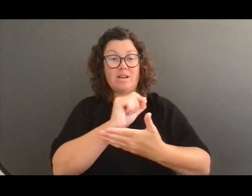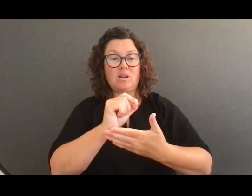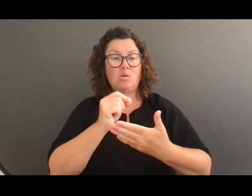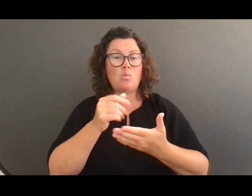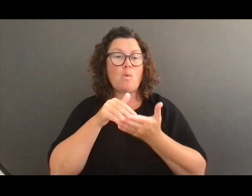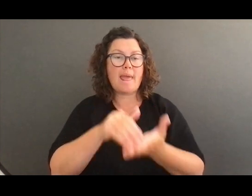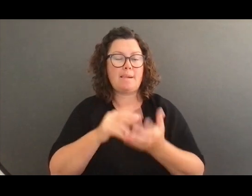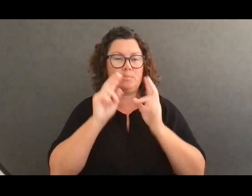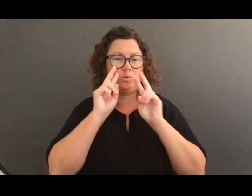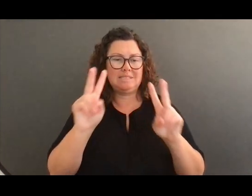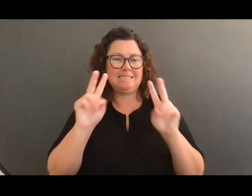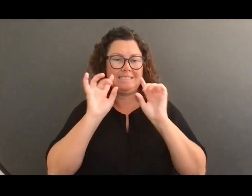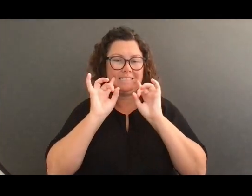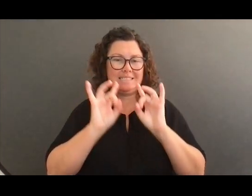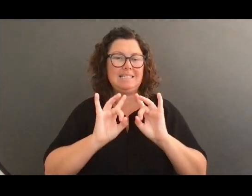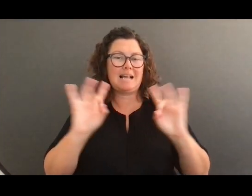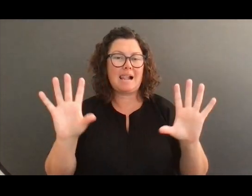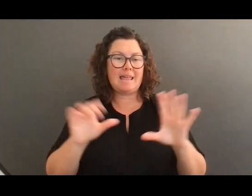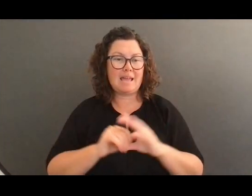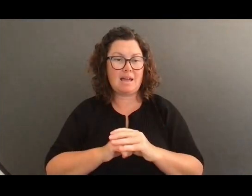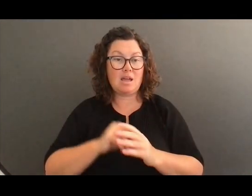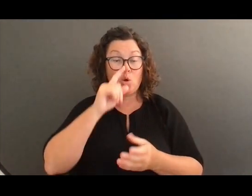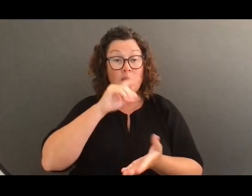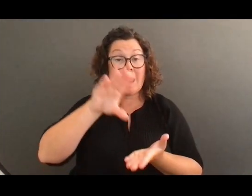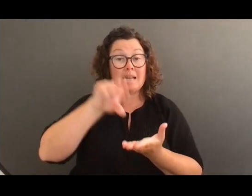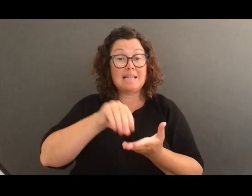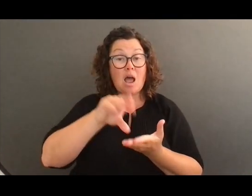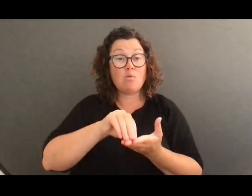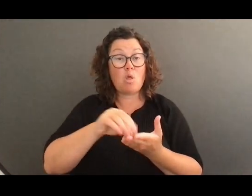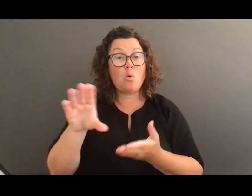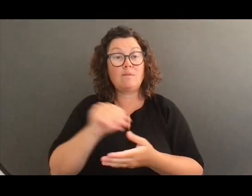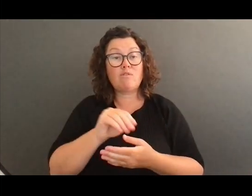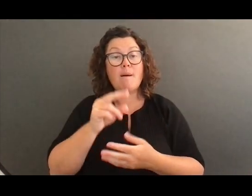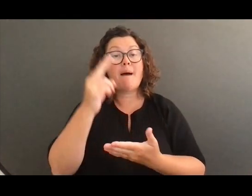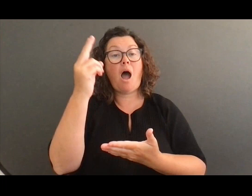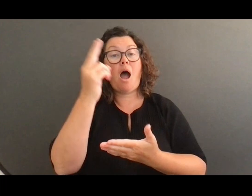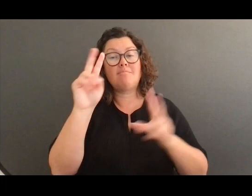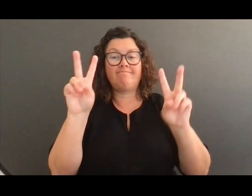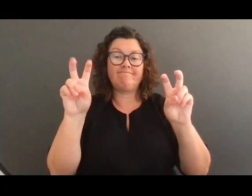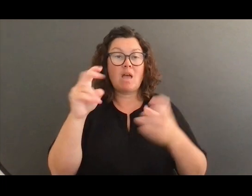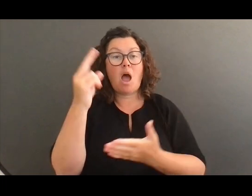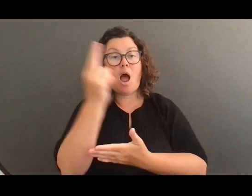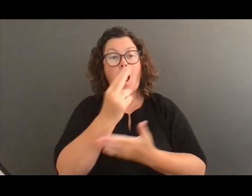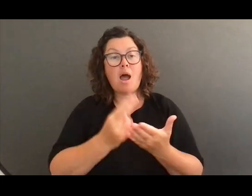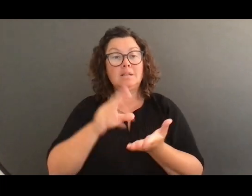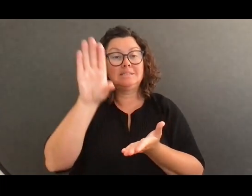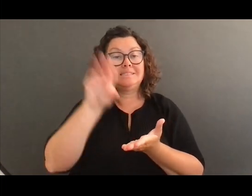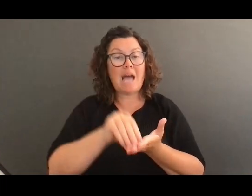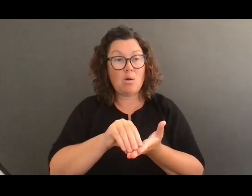website, and it's under the Arts Downloads I showed you on that very first page, and it's called the Arts Poster.